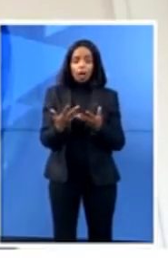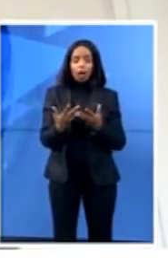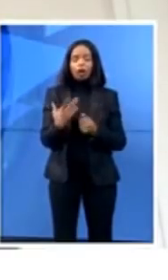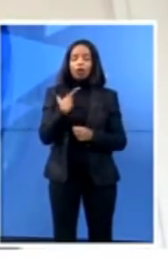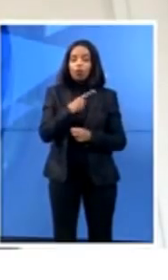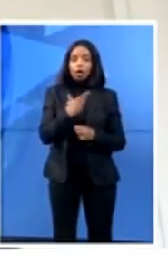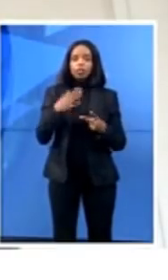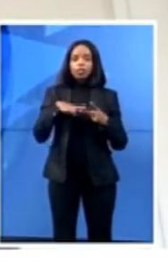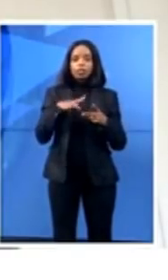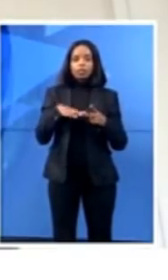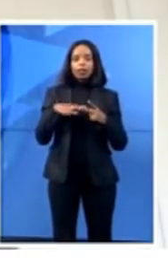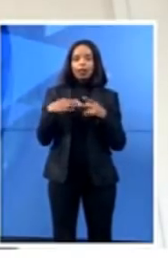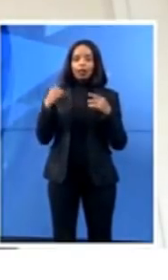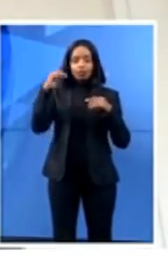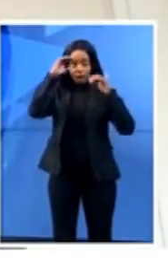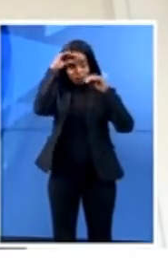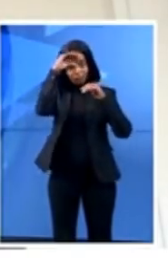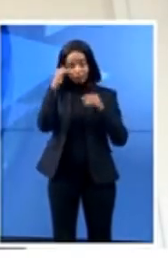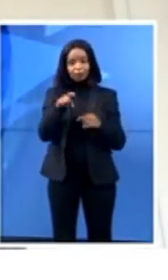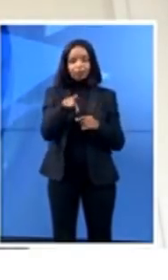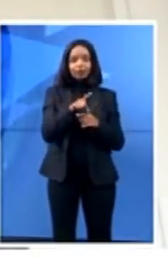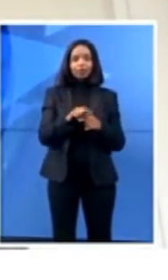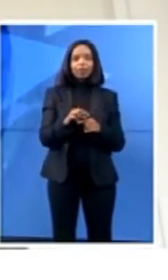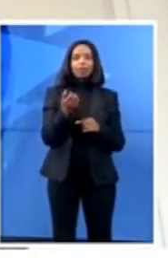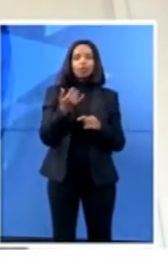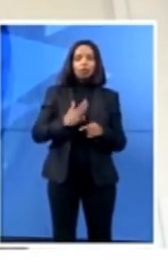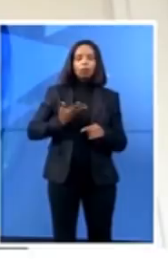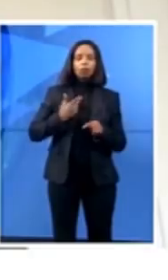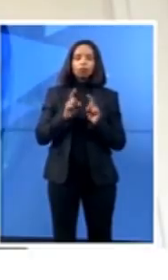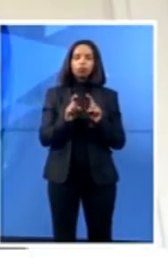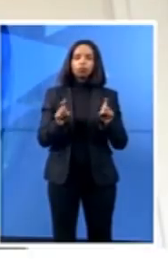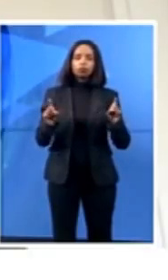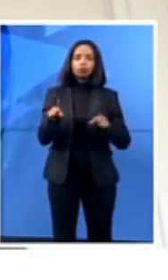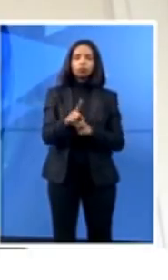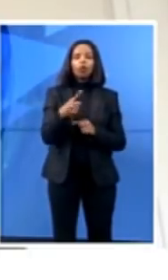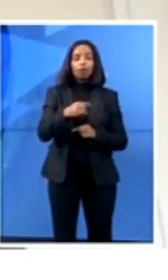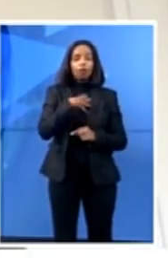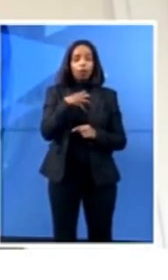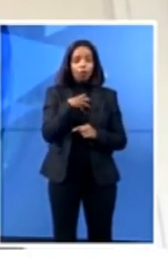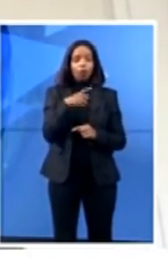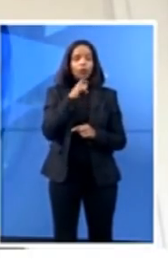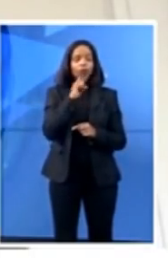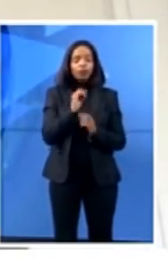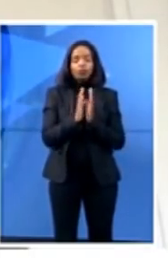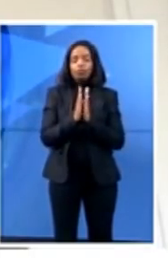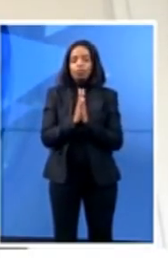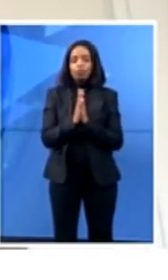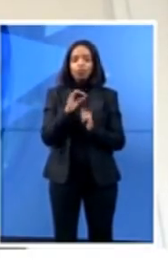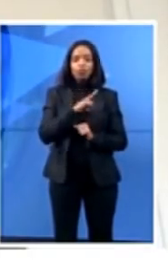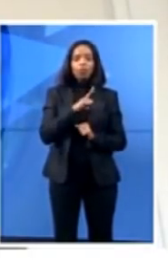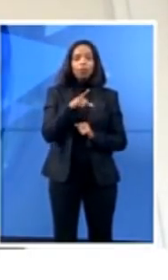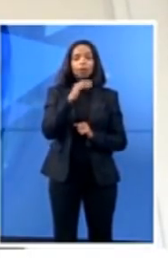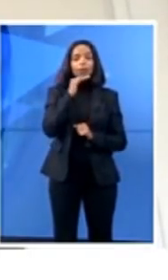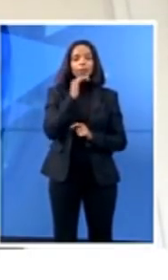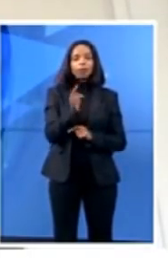get them and you just want them for home use, please don't, because that means that's a nurse, a doctor, a pharmacist